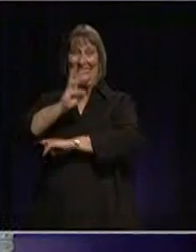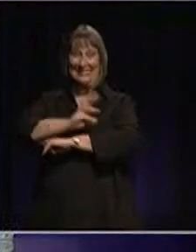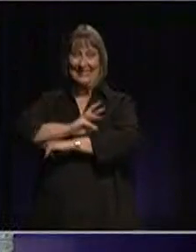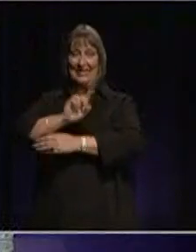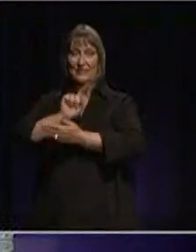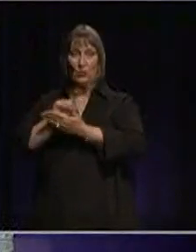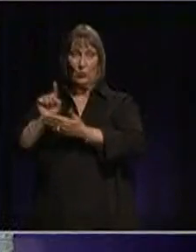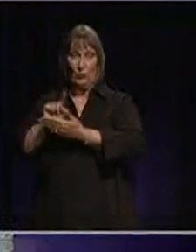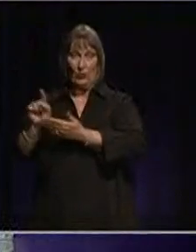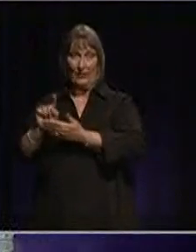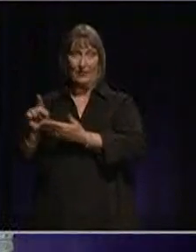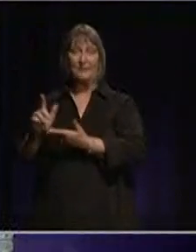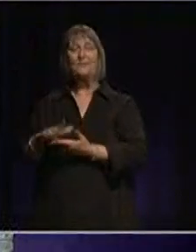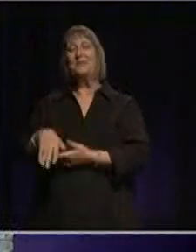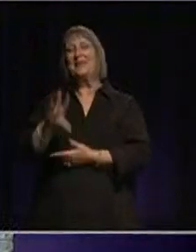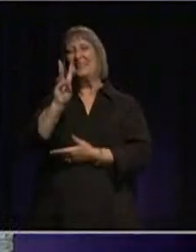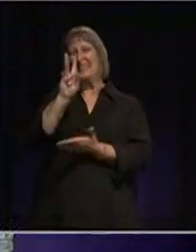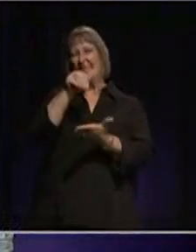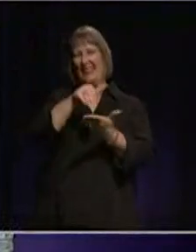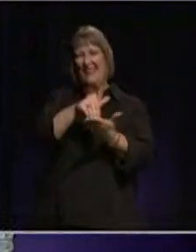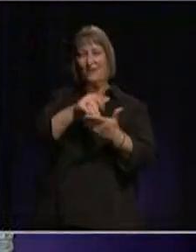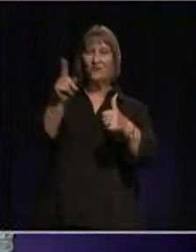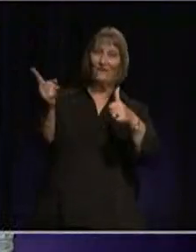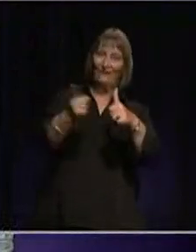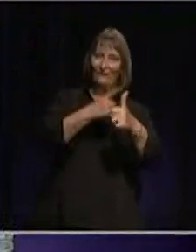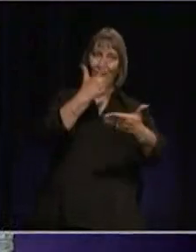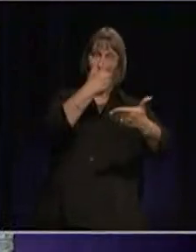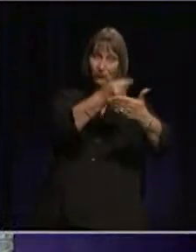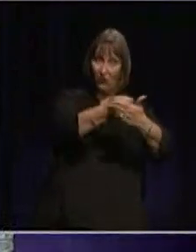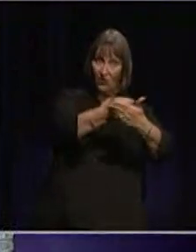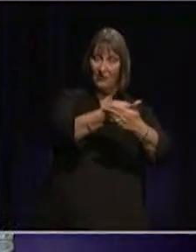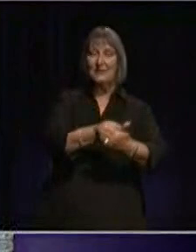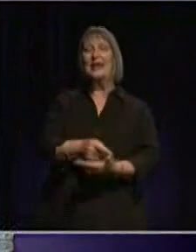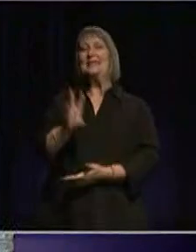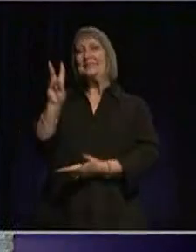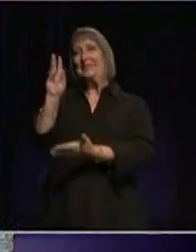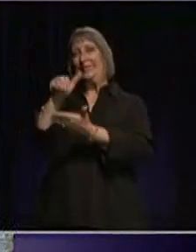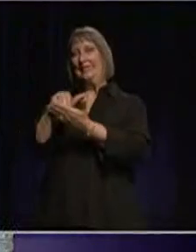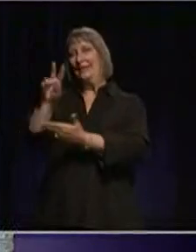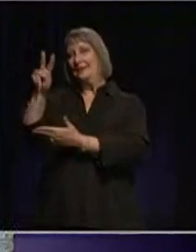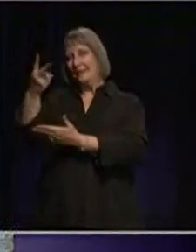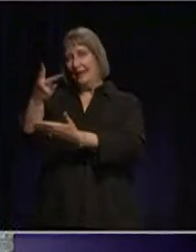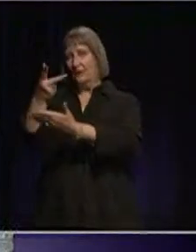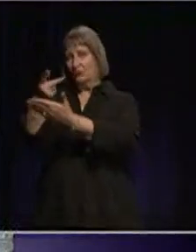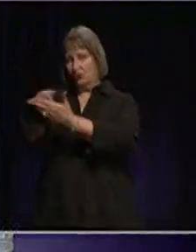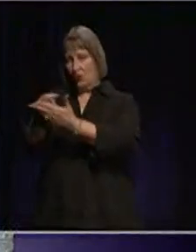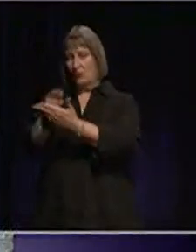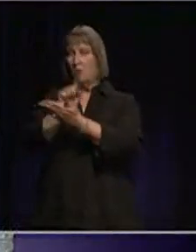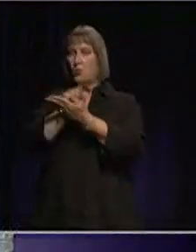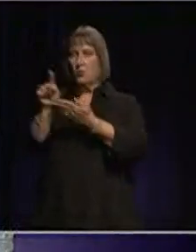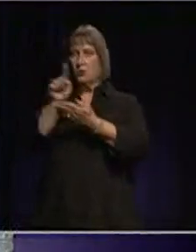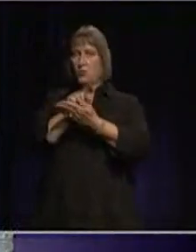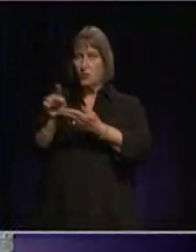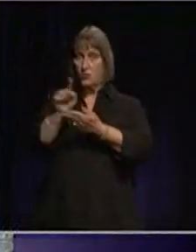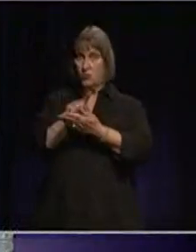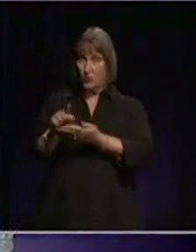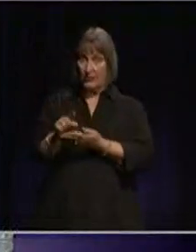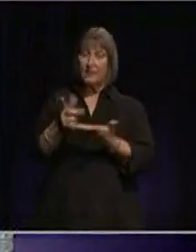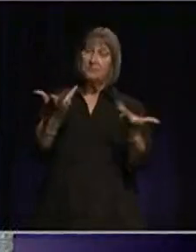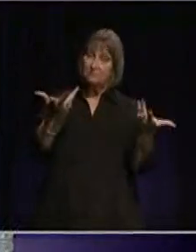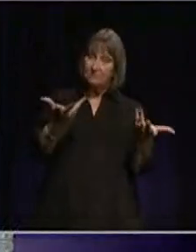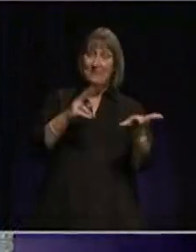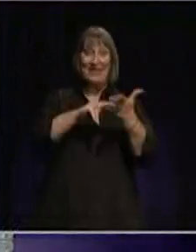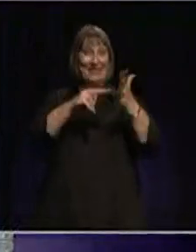about 6,000 first vaccines and 6,000 second vaccines that we'll continue to give every week. This means that we